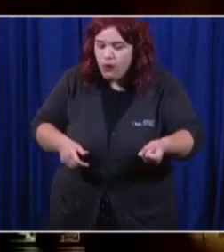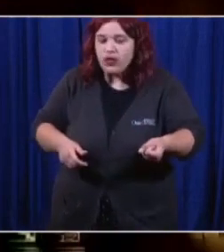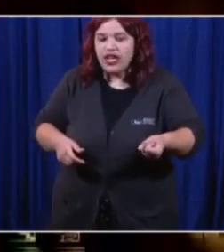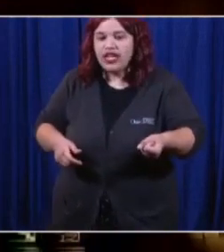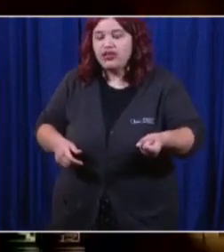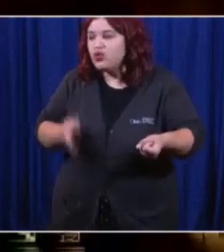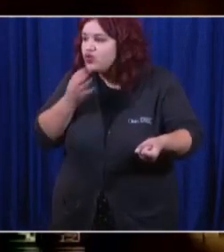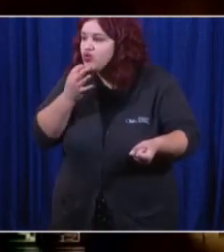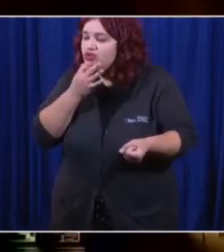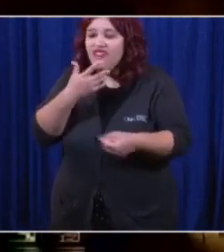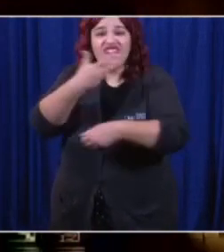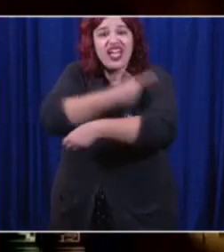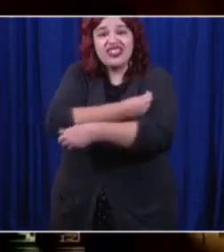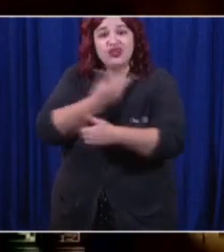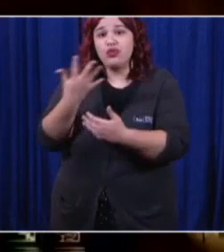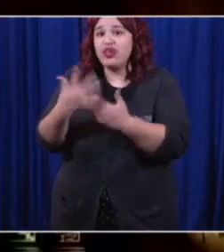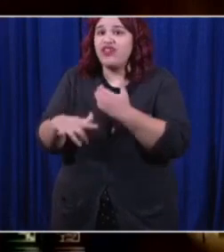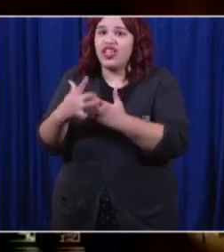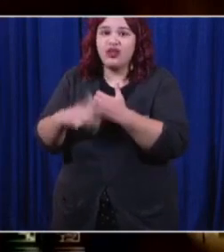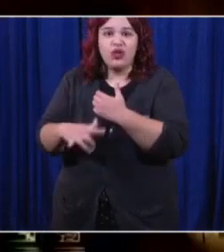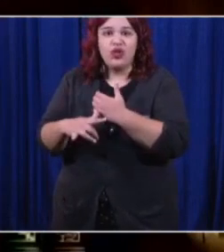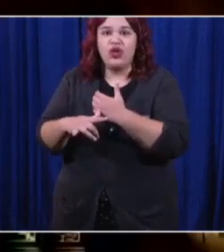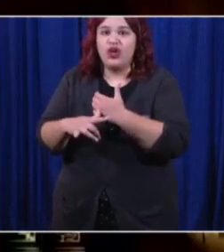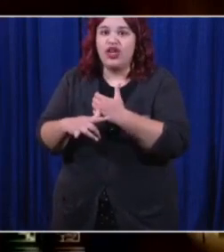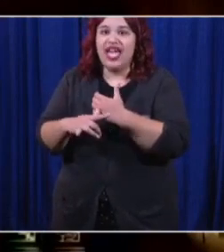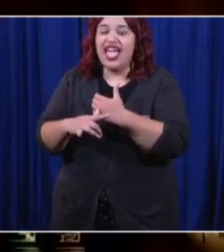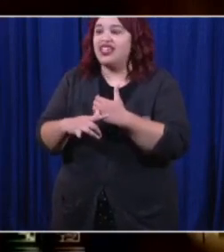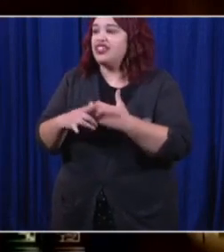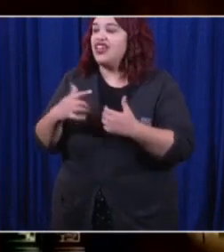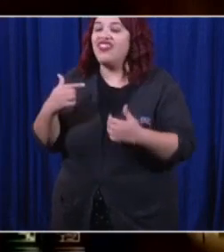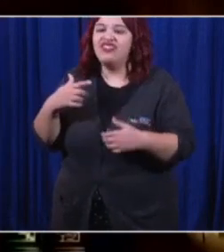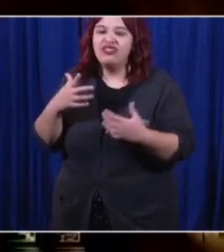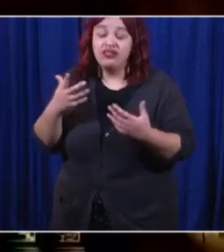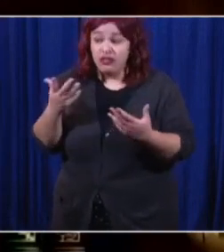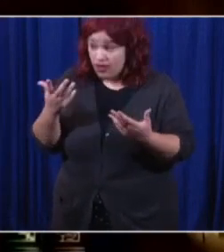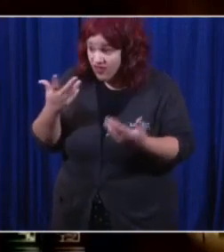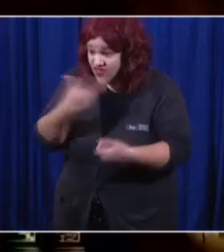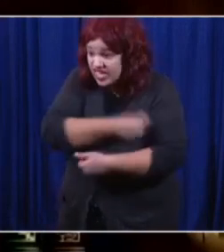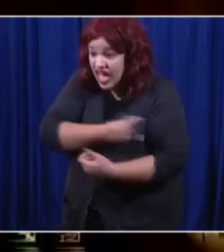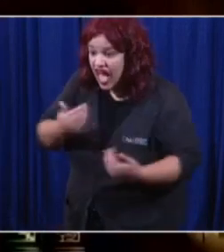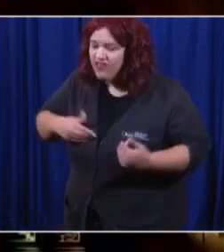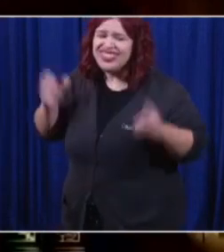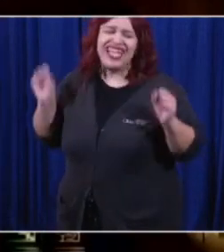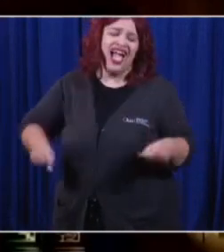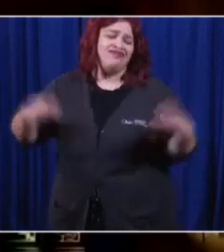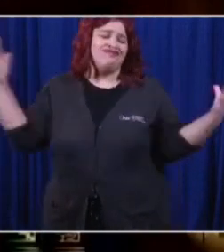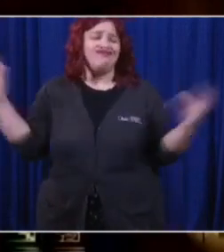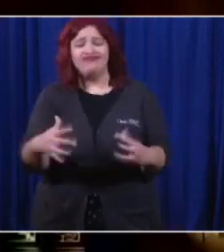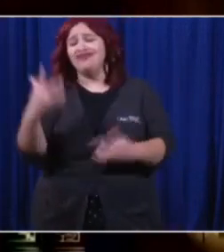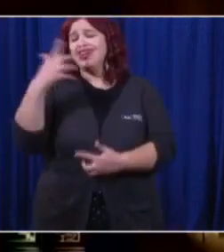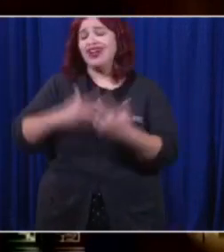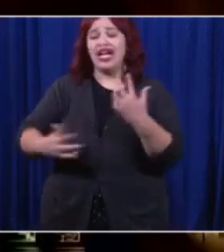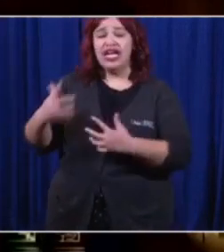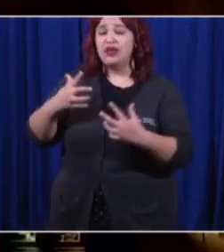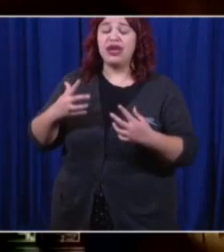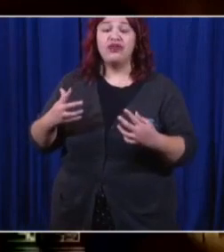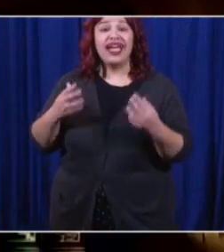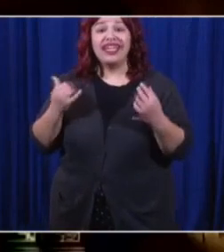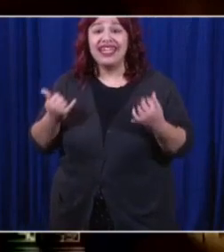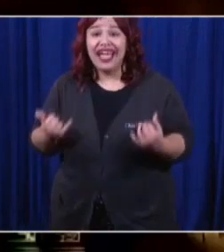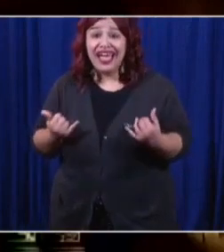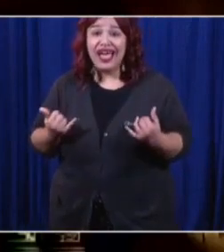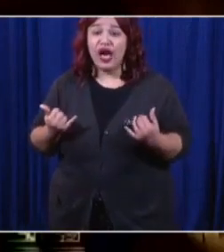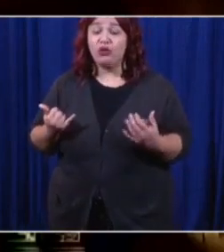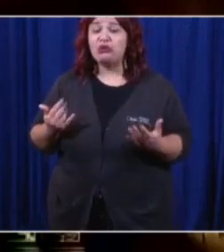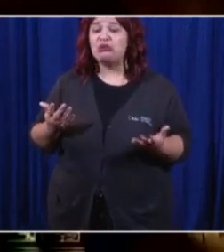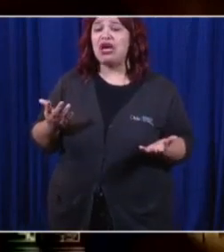pathway past this pandemic. It's going to have to be a must, or else what feels like a very, very busy flu season right now,